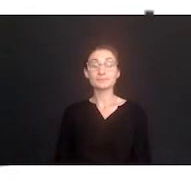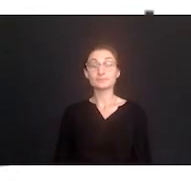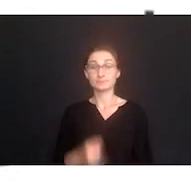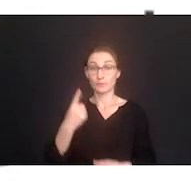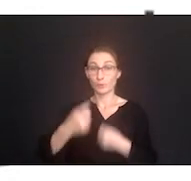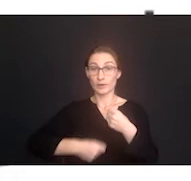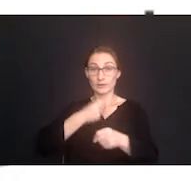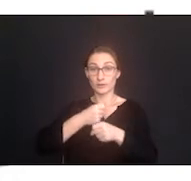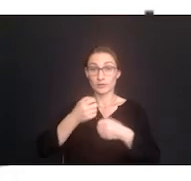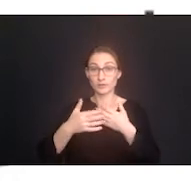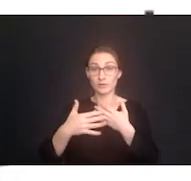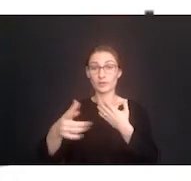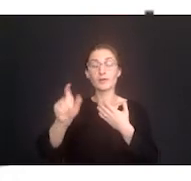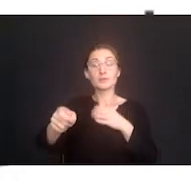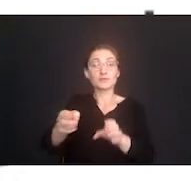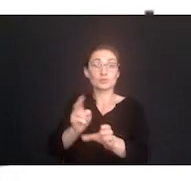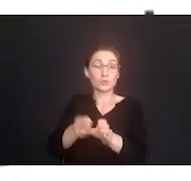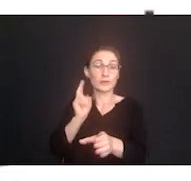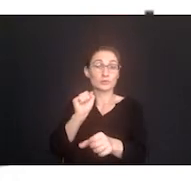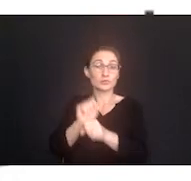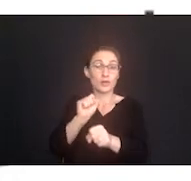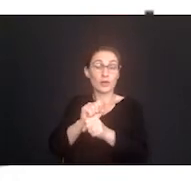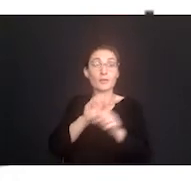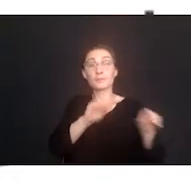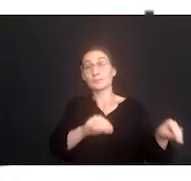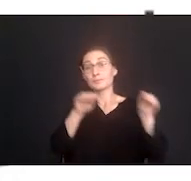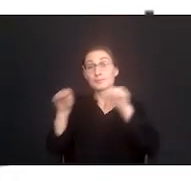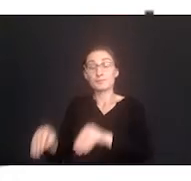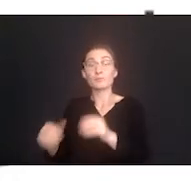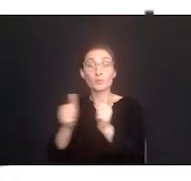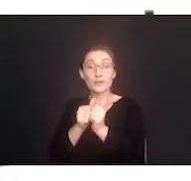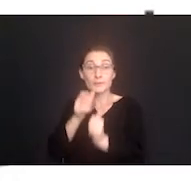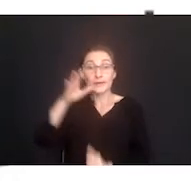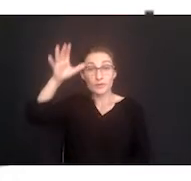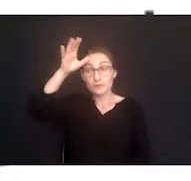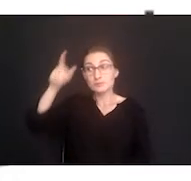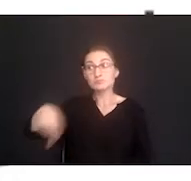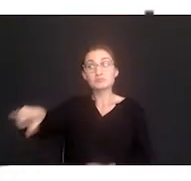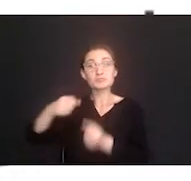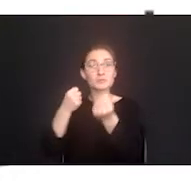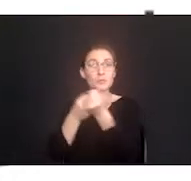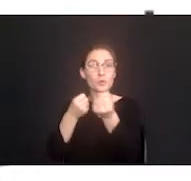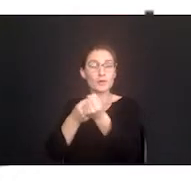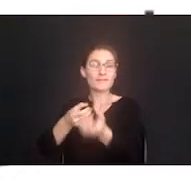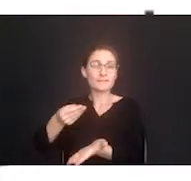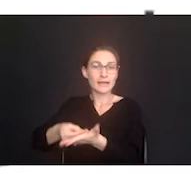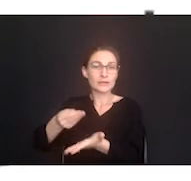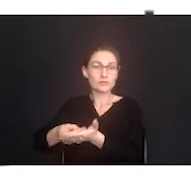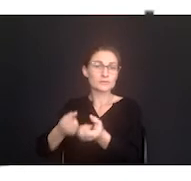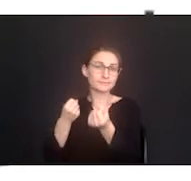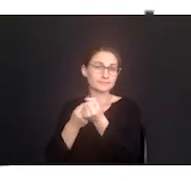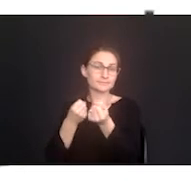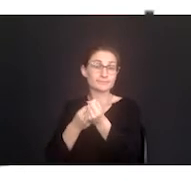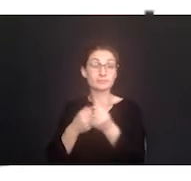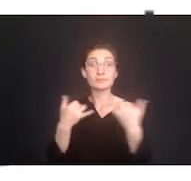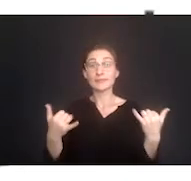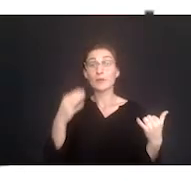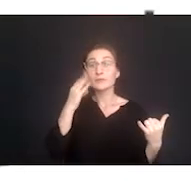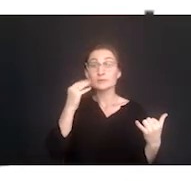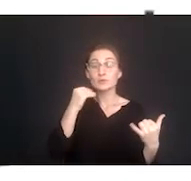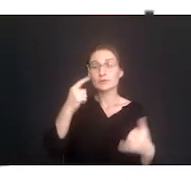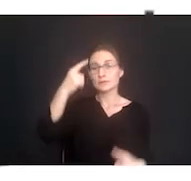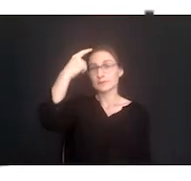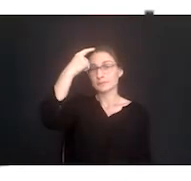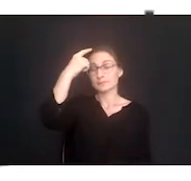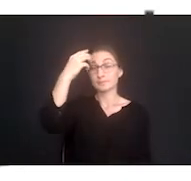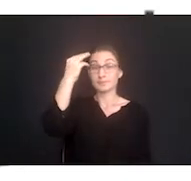year, Jesse has to quit his job. He's moved back in with his parents, and his parents are supporting him financially because he's having memory loss as